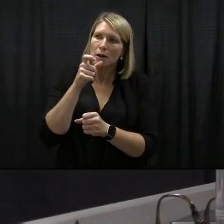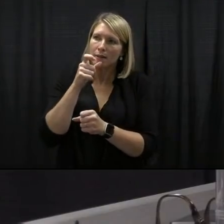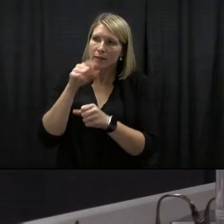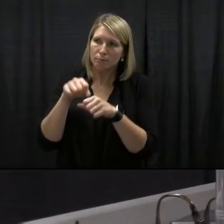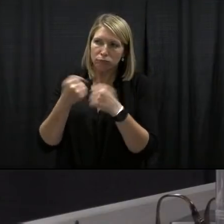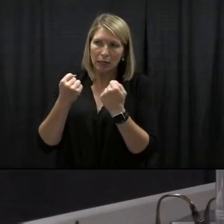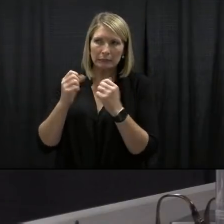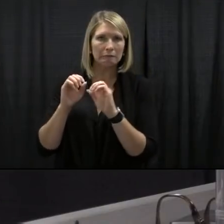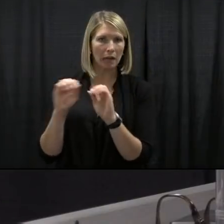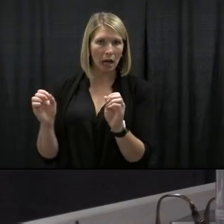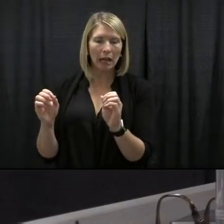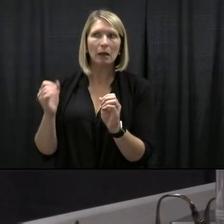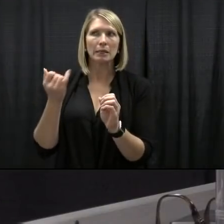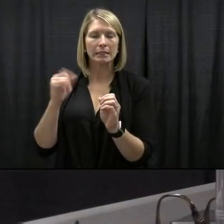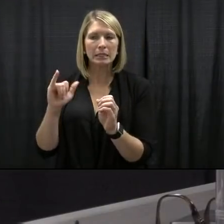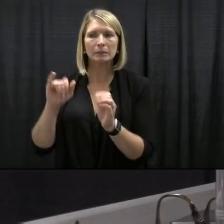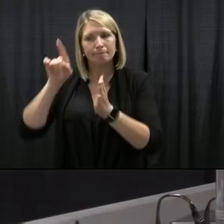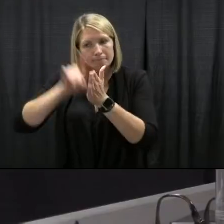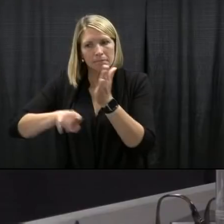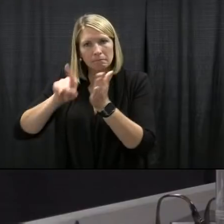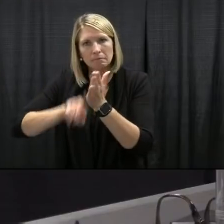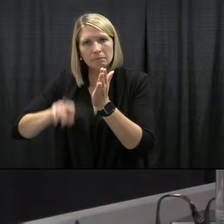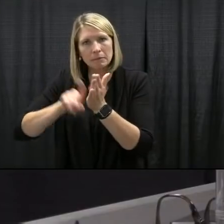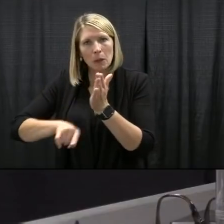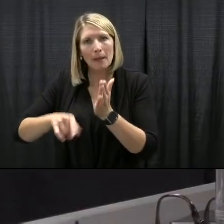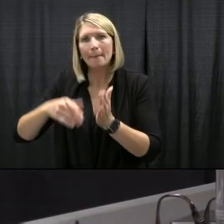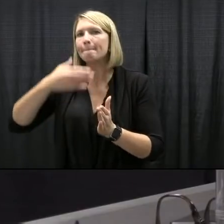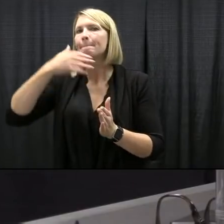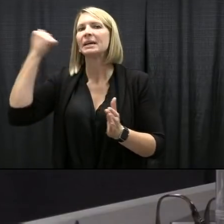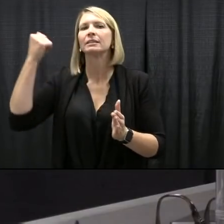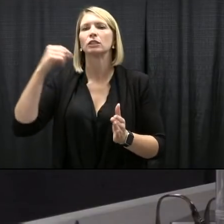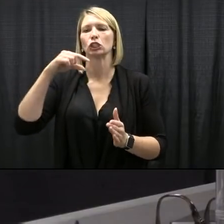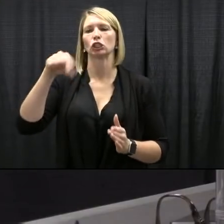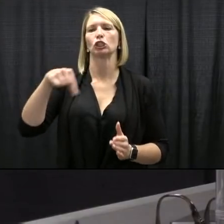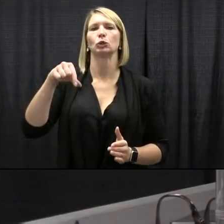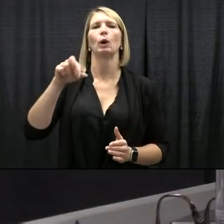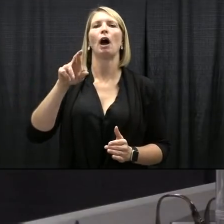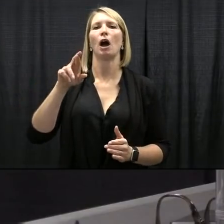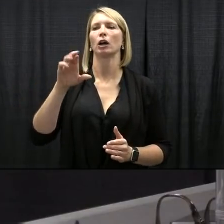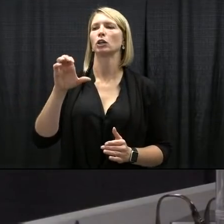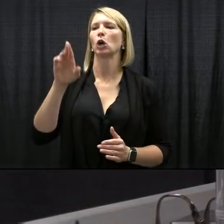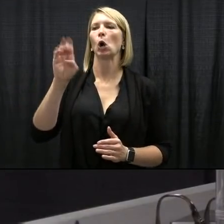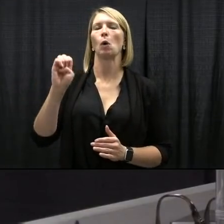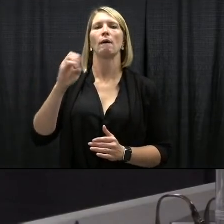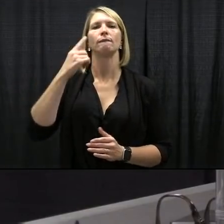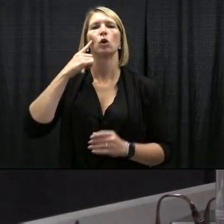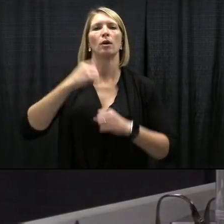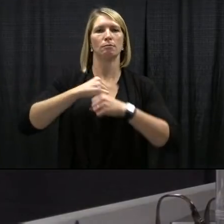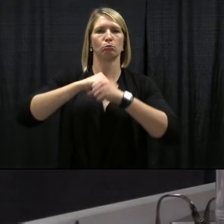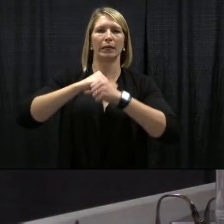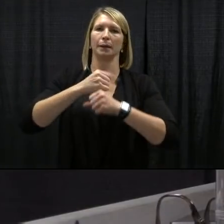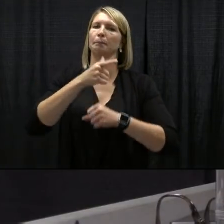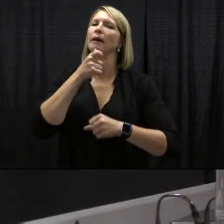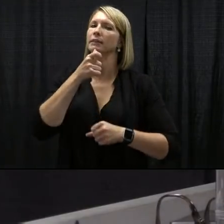that we can't overcome. And we believe that this is the option that protects people's privacy the most.